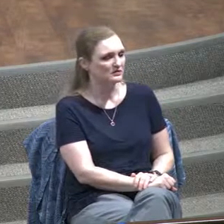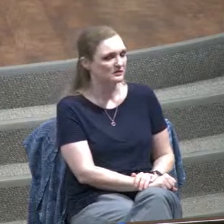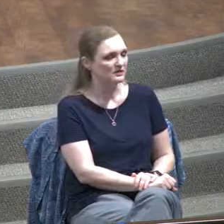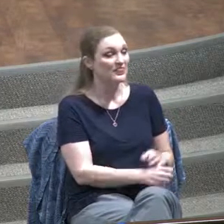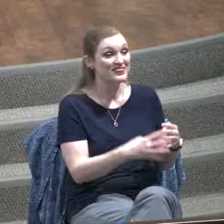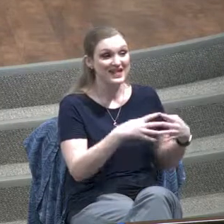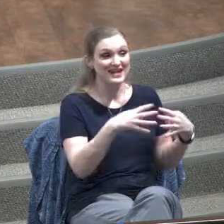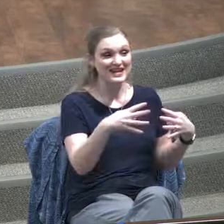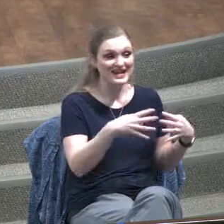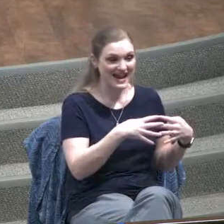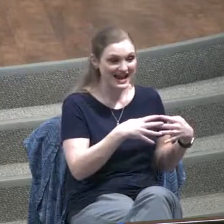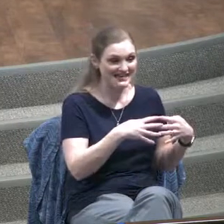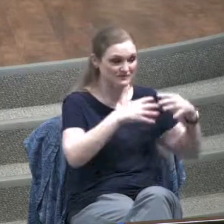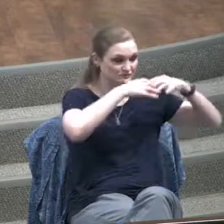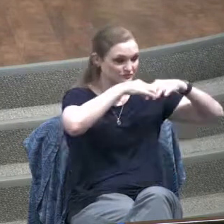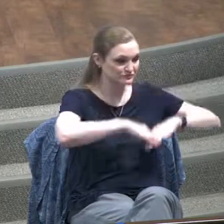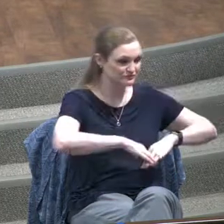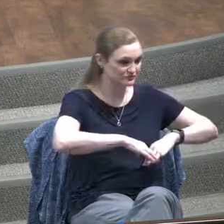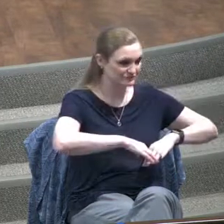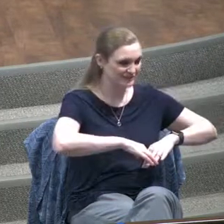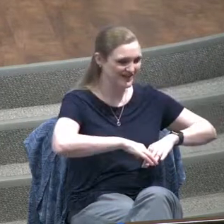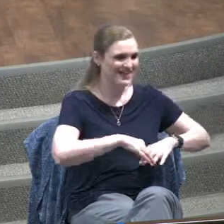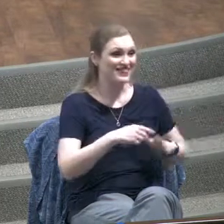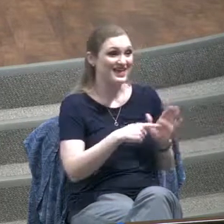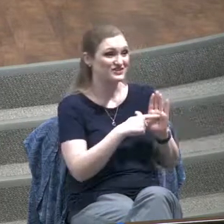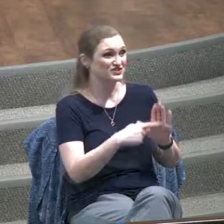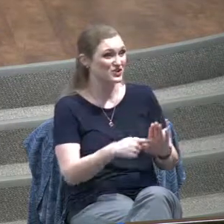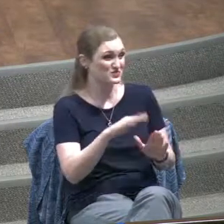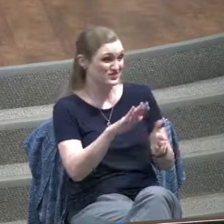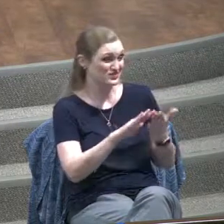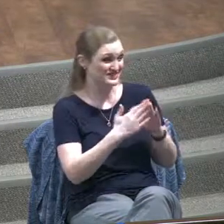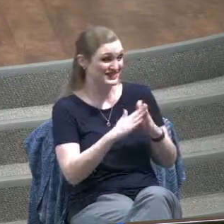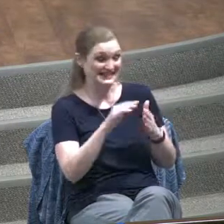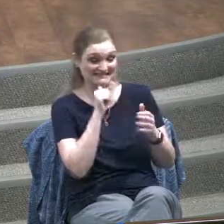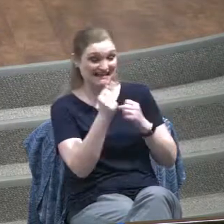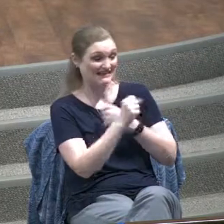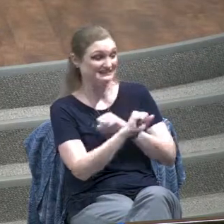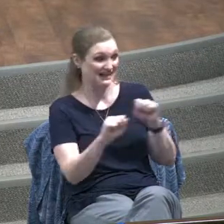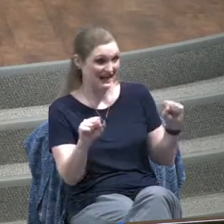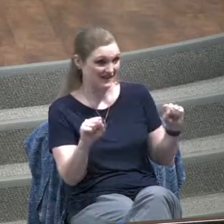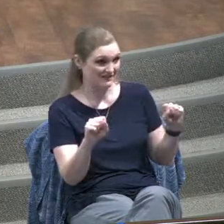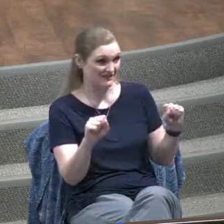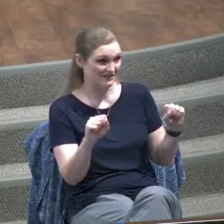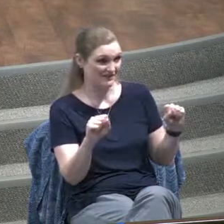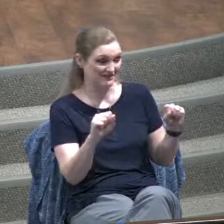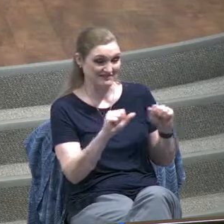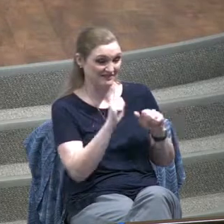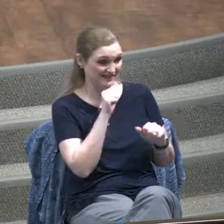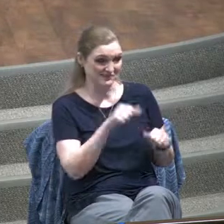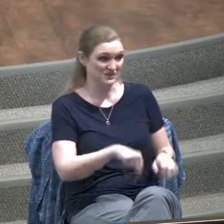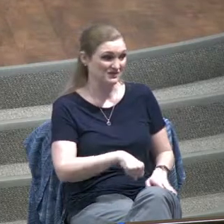The gates are torn down. What does that say? What does that say about your city? Let your gates get torn down.